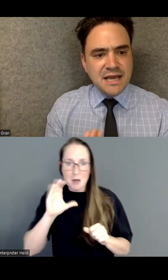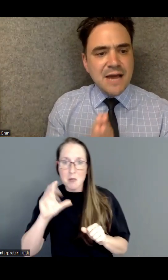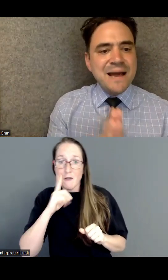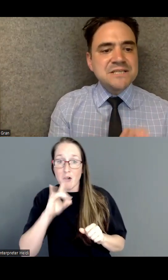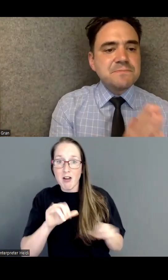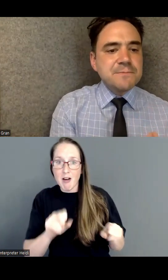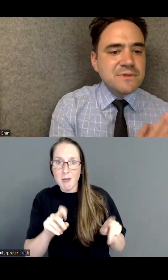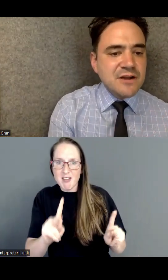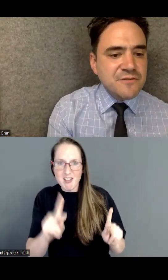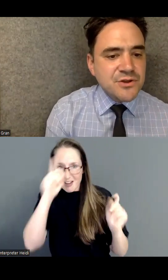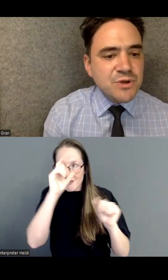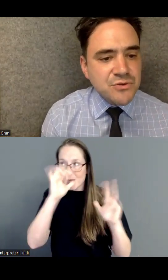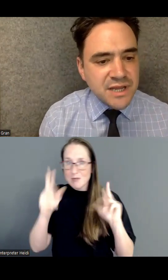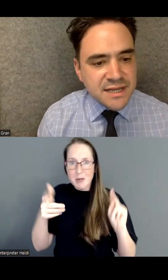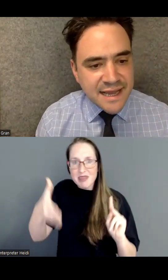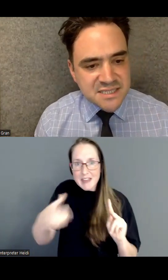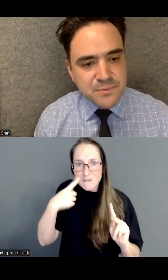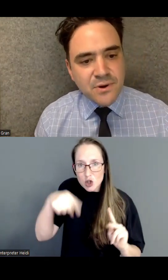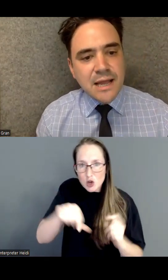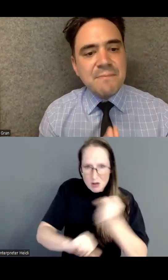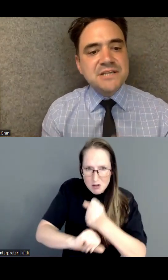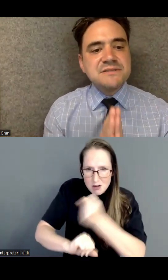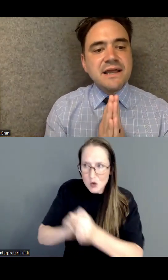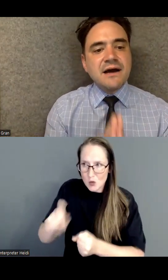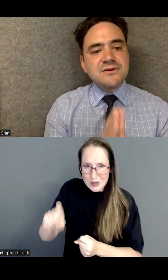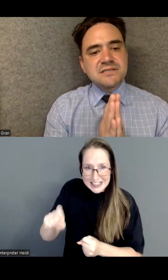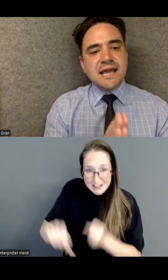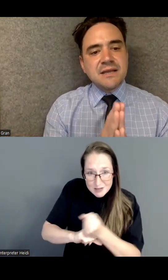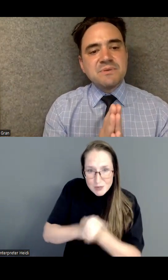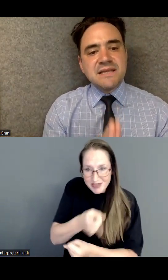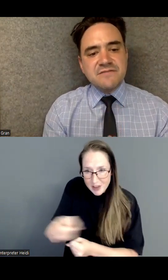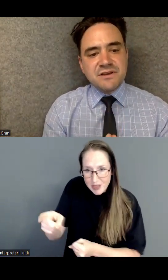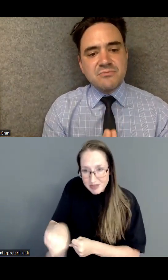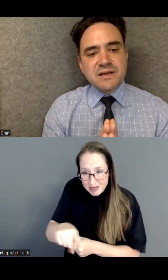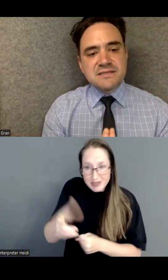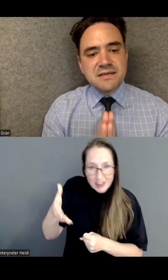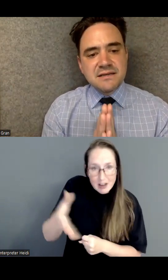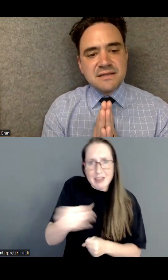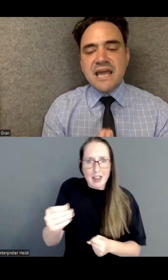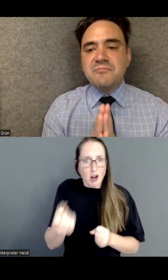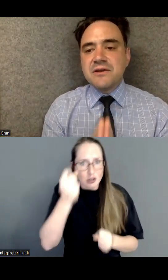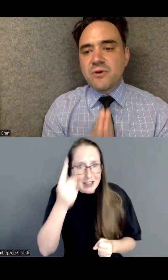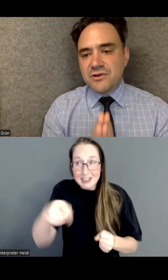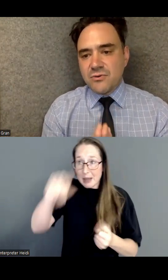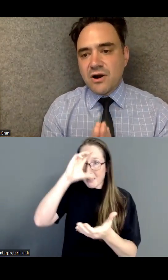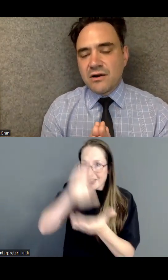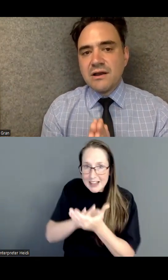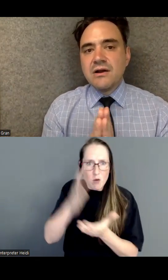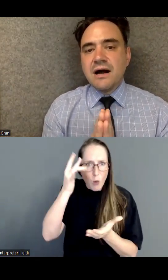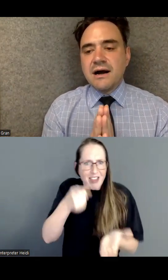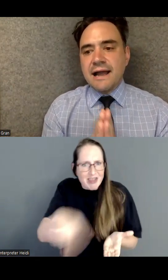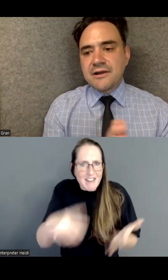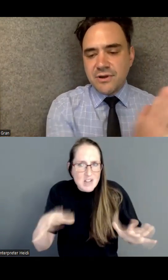opportunity. Imagine people there for you when you need that support. Imagine they understand and believe in you because they've been where you